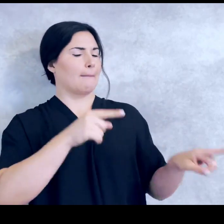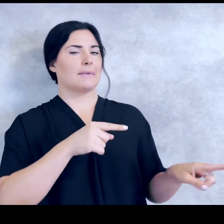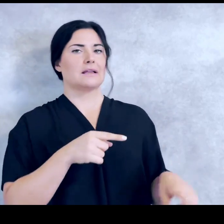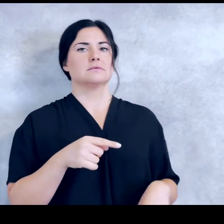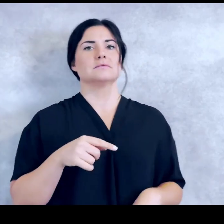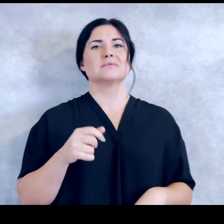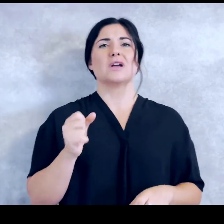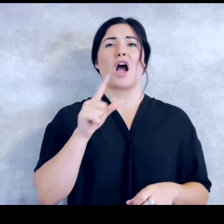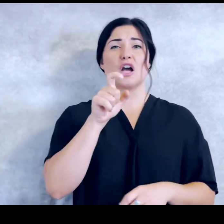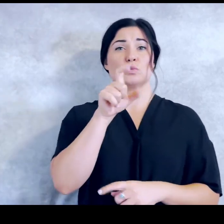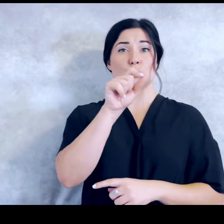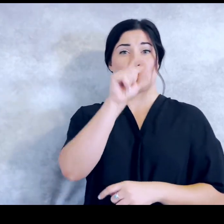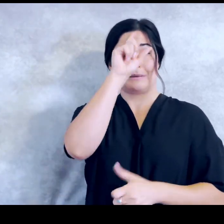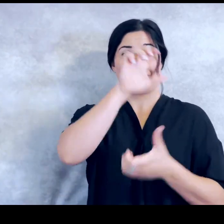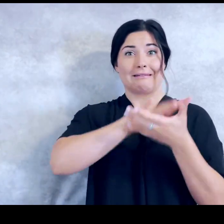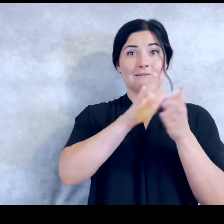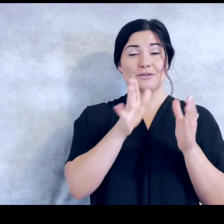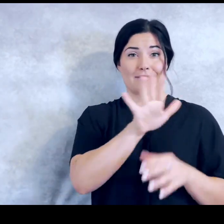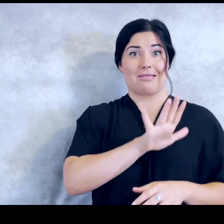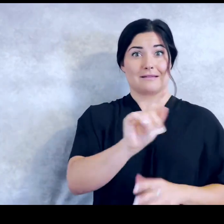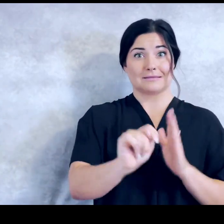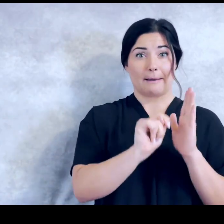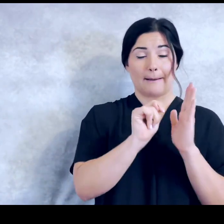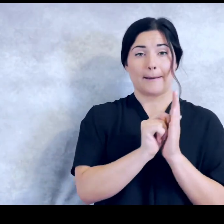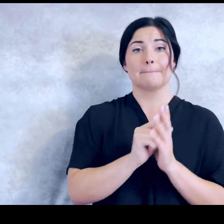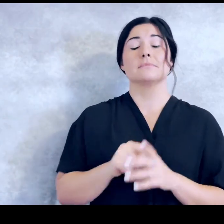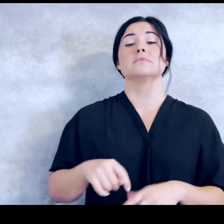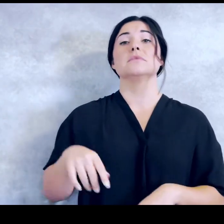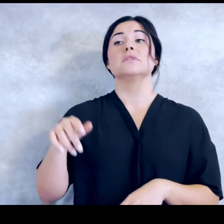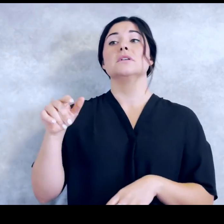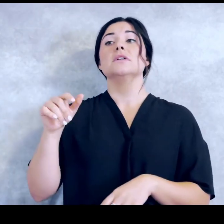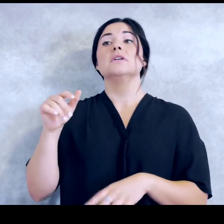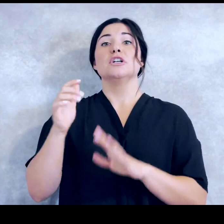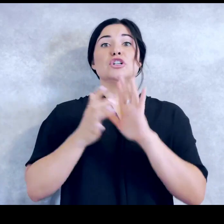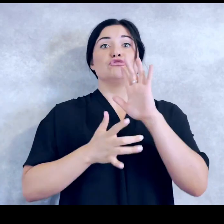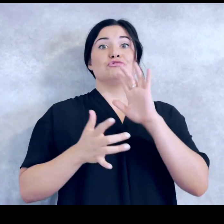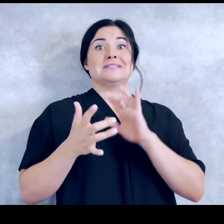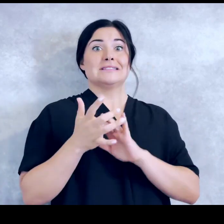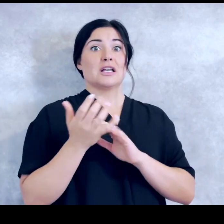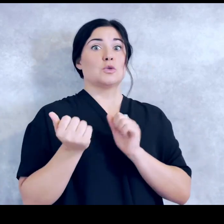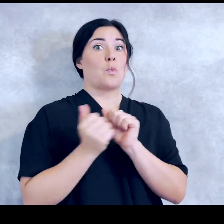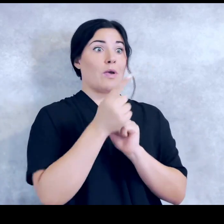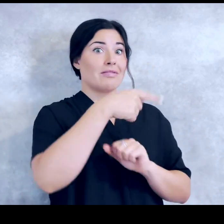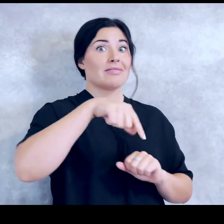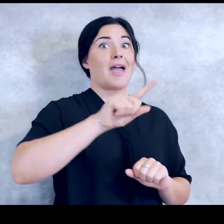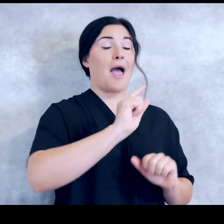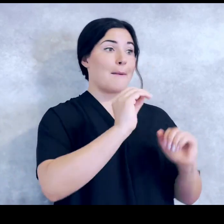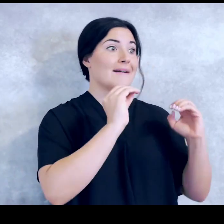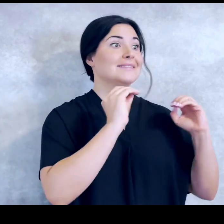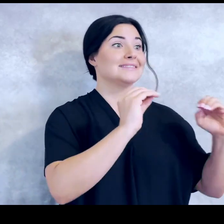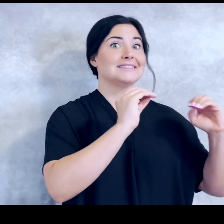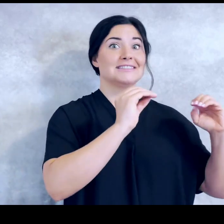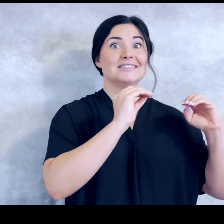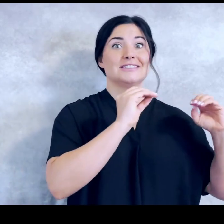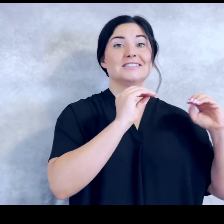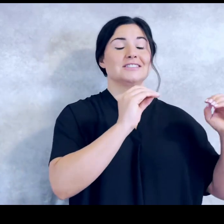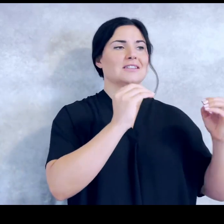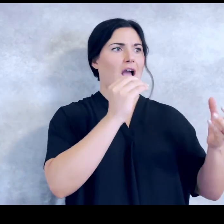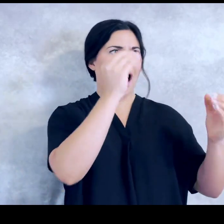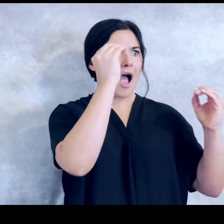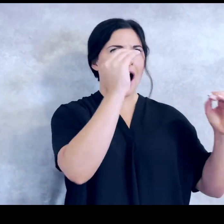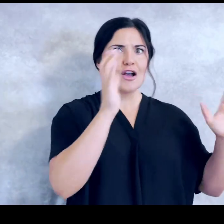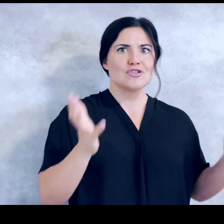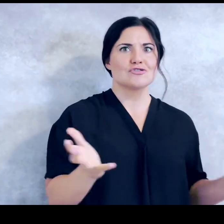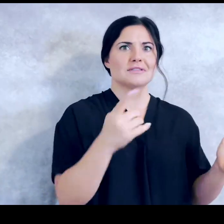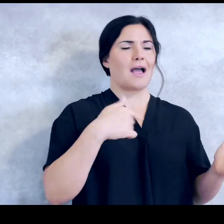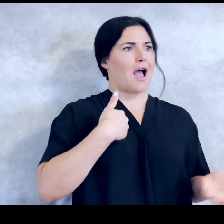that point. Jesus spent roughly 40 days on earth after the resurrection, showing himself, trying to tell everybody